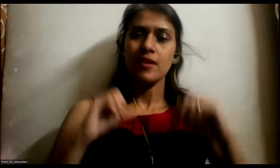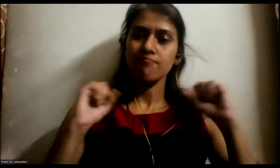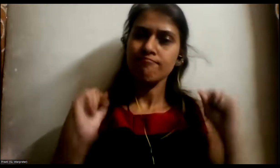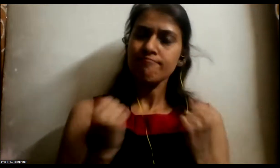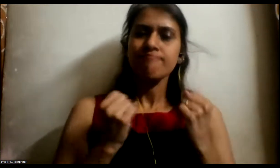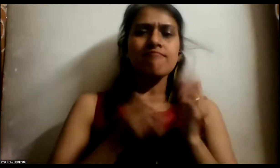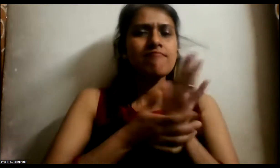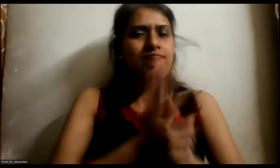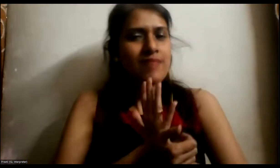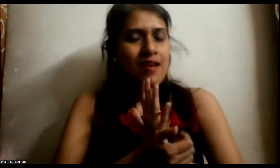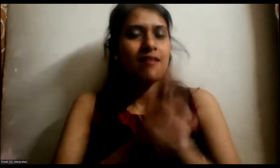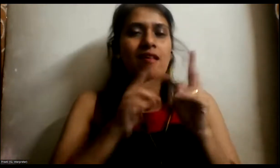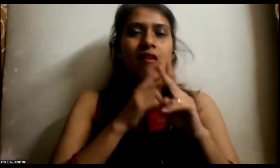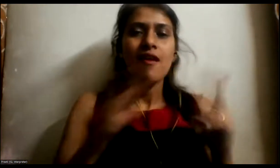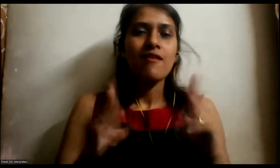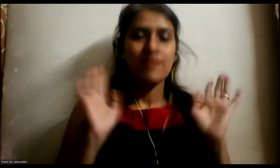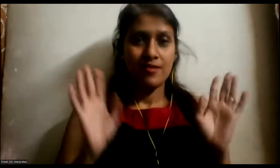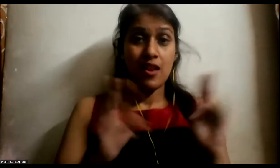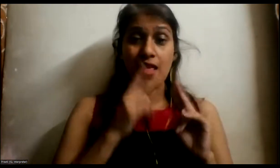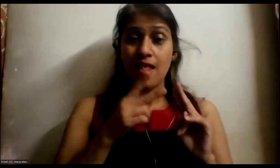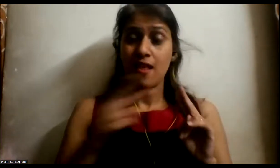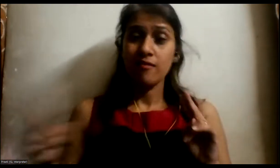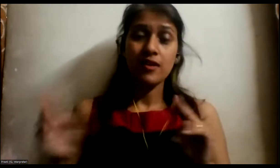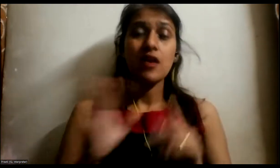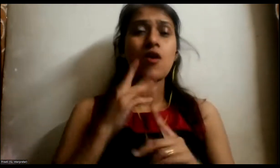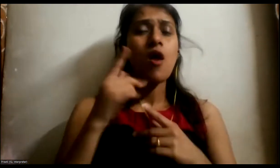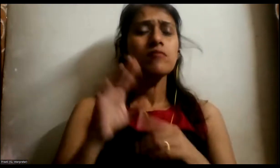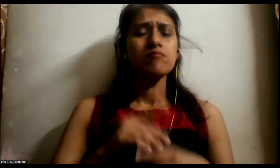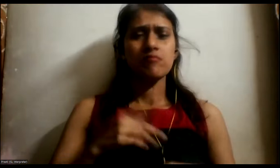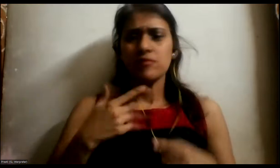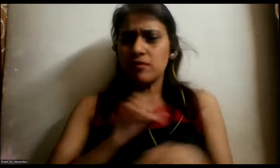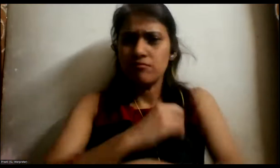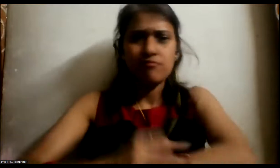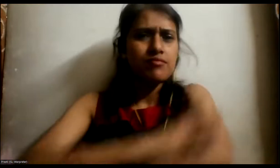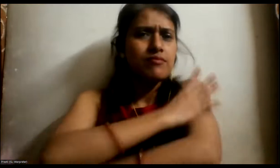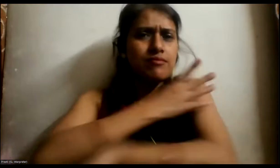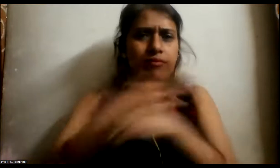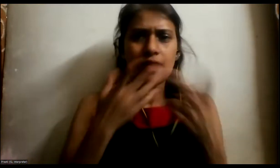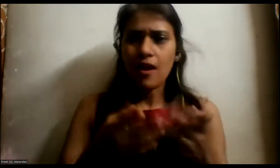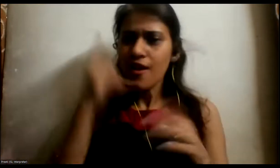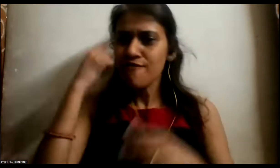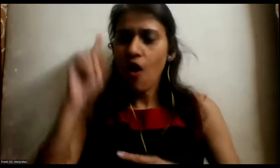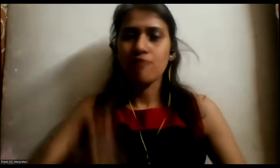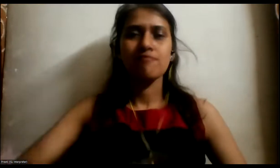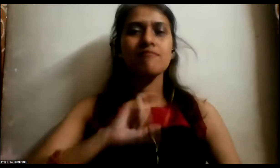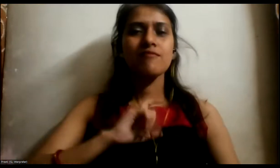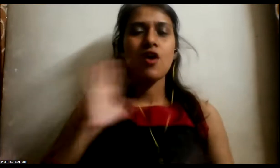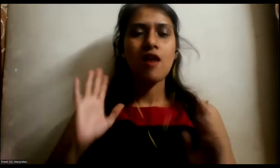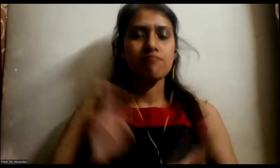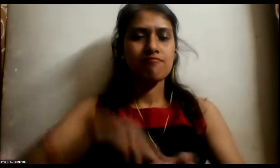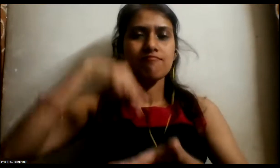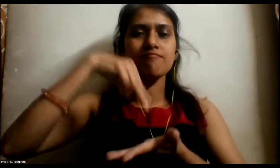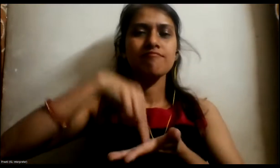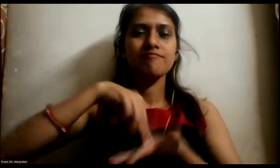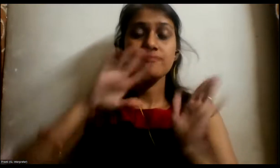Shaksham, Sandhan, YLTEP, Prerna Awards, and Swabalamban. She is the